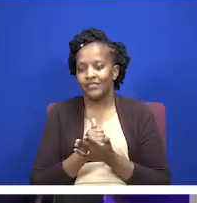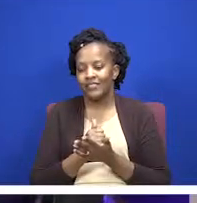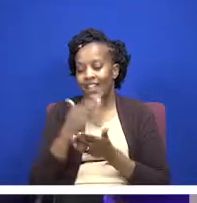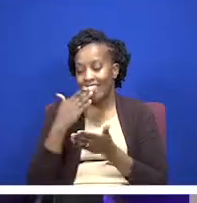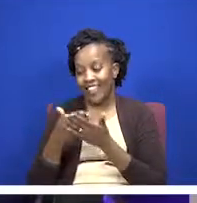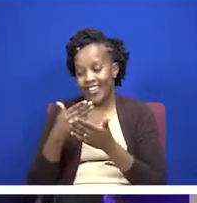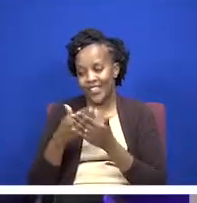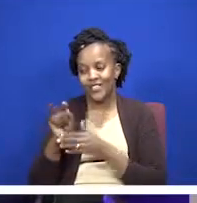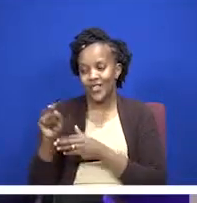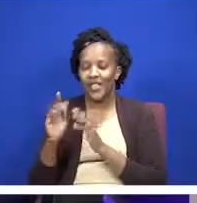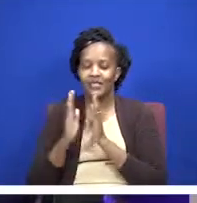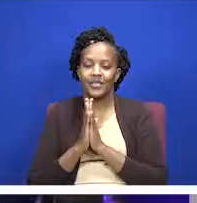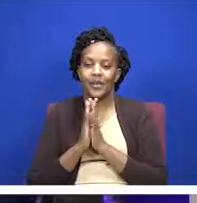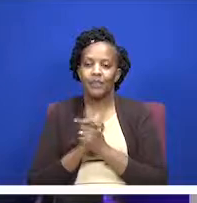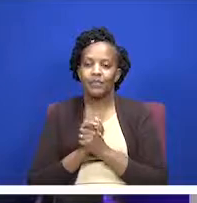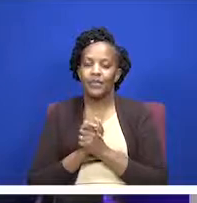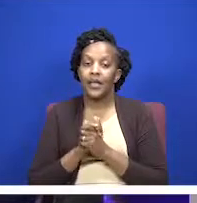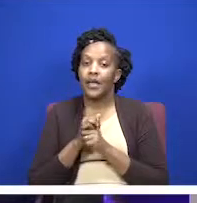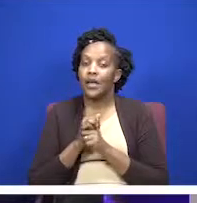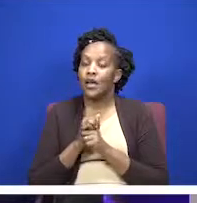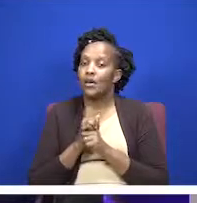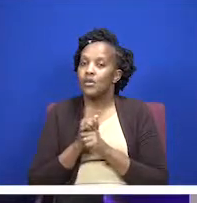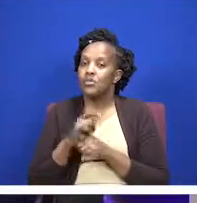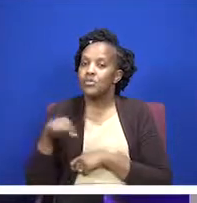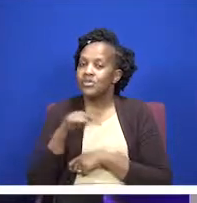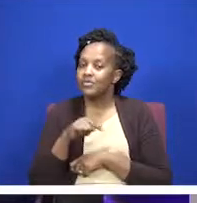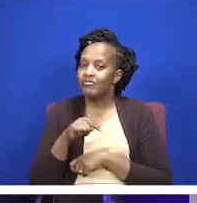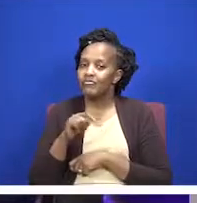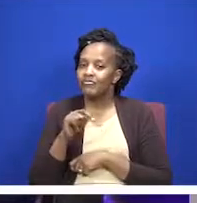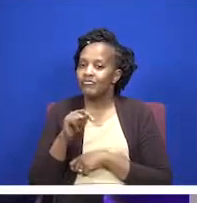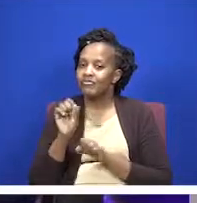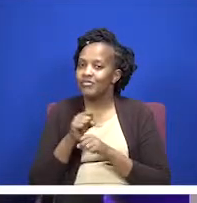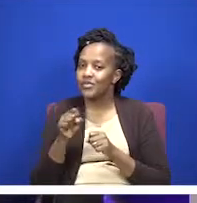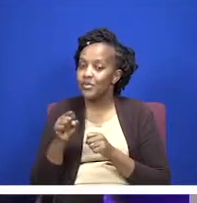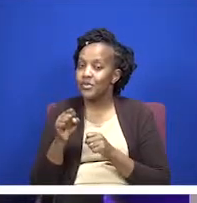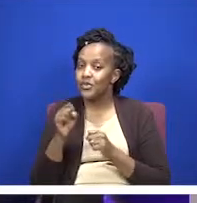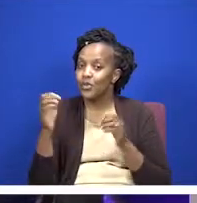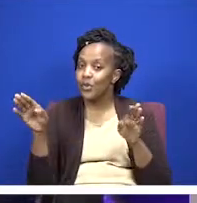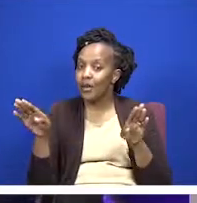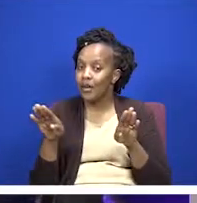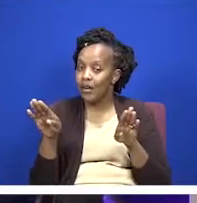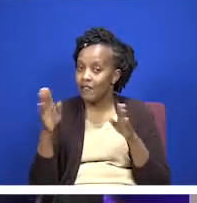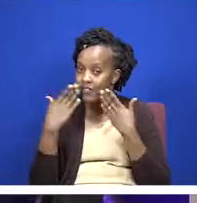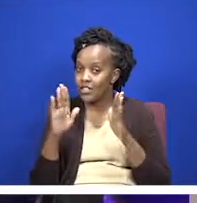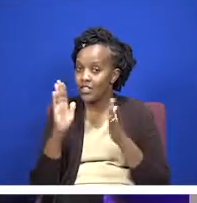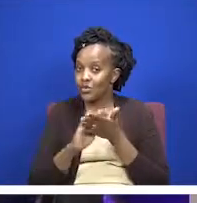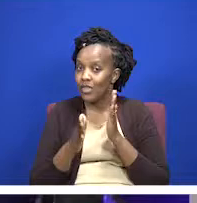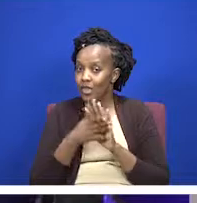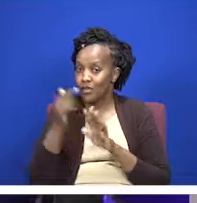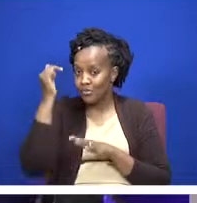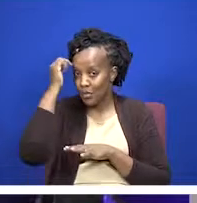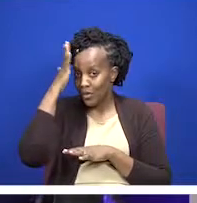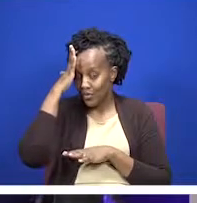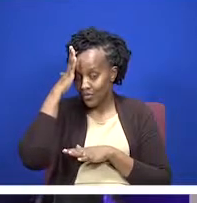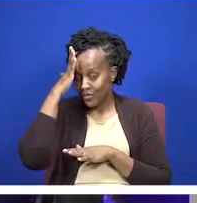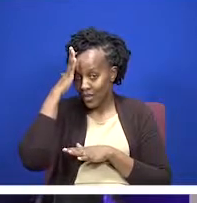wonderful prayer. We cannot end this service without having our memory verse. And our memory